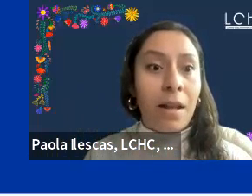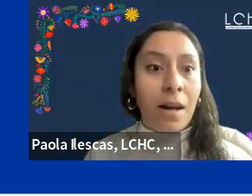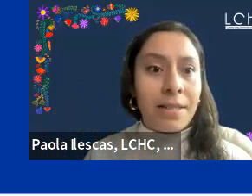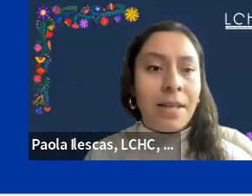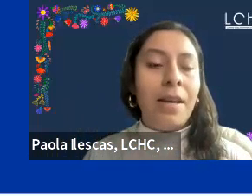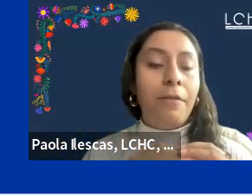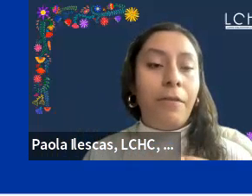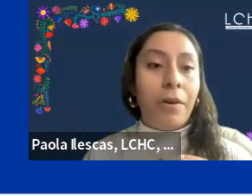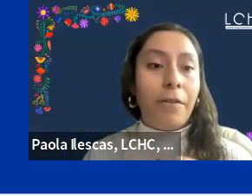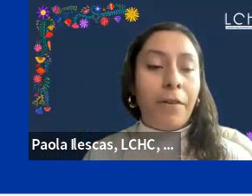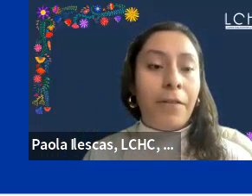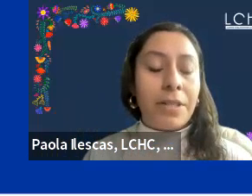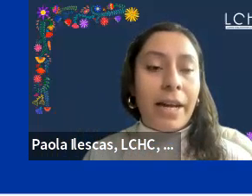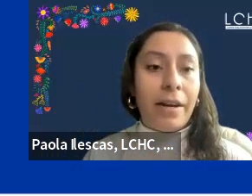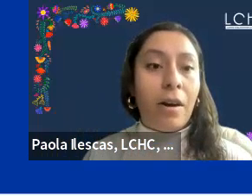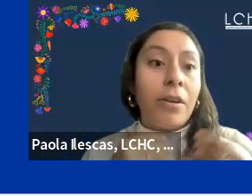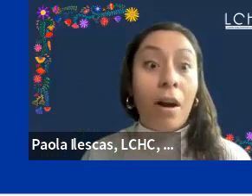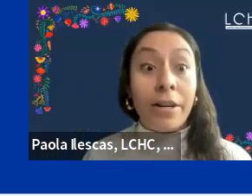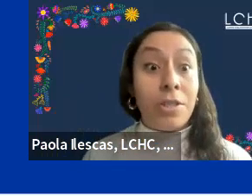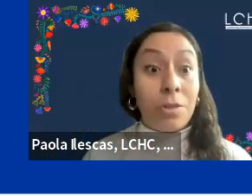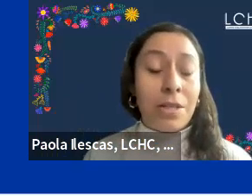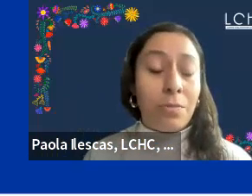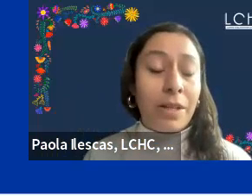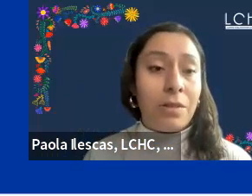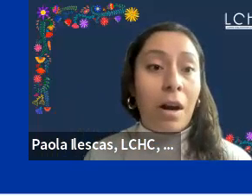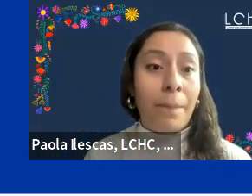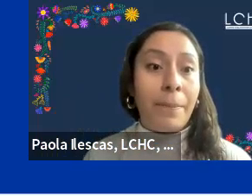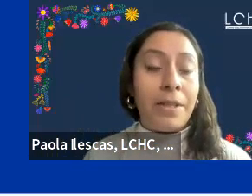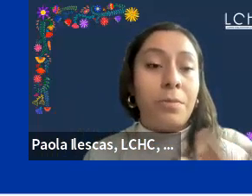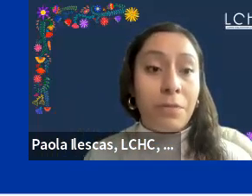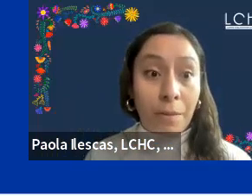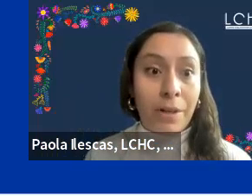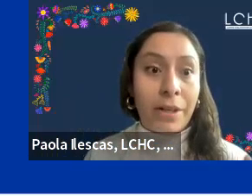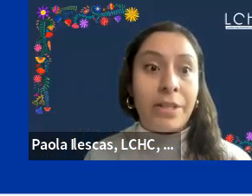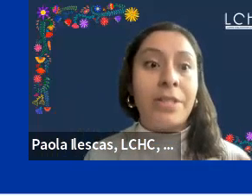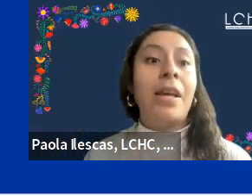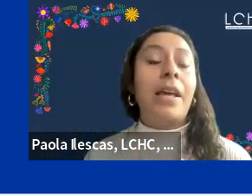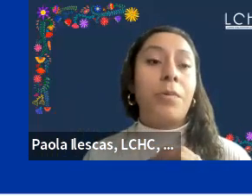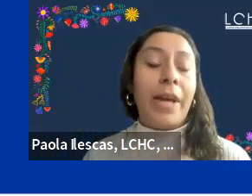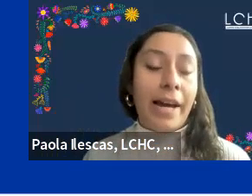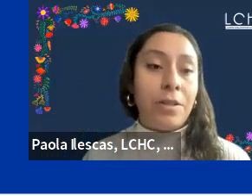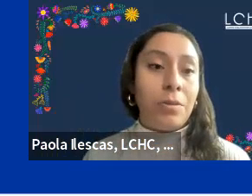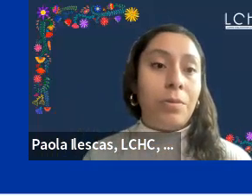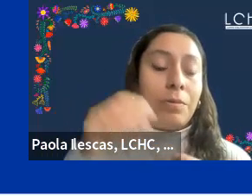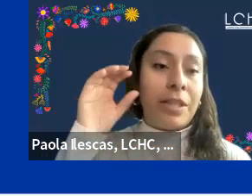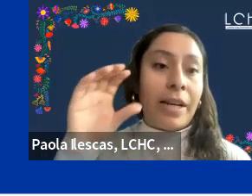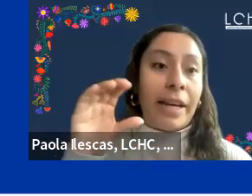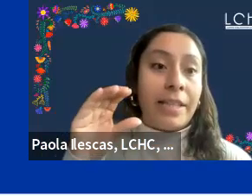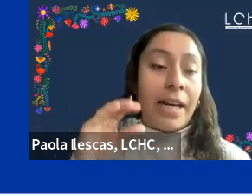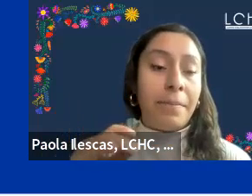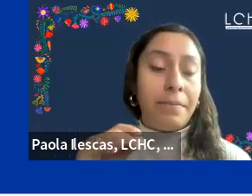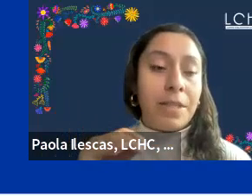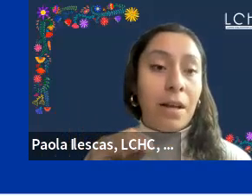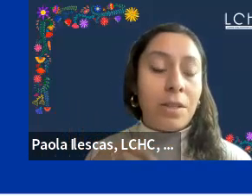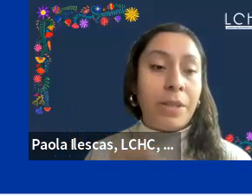time slots for folks that are the hardest to reach, which our population was farm workers. So we had to